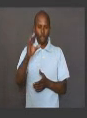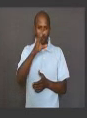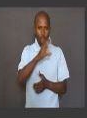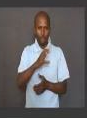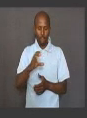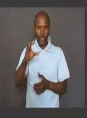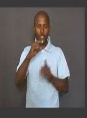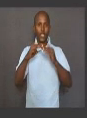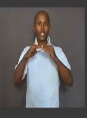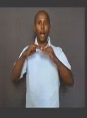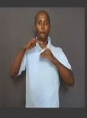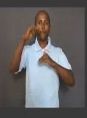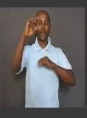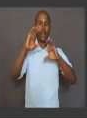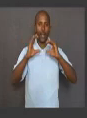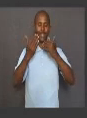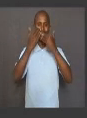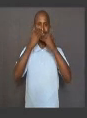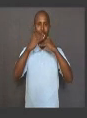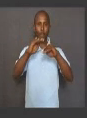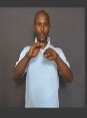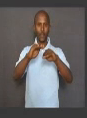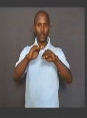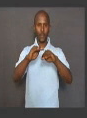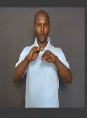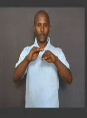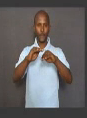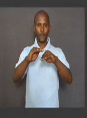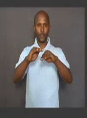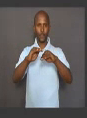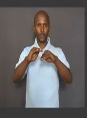Find the upper class limits.